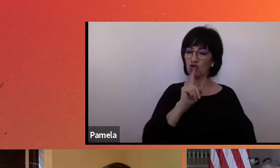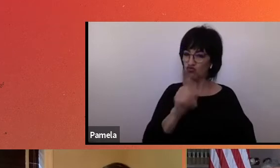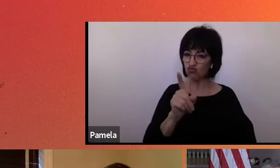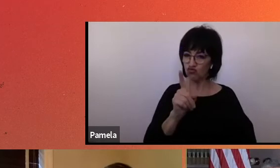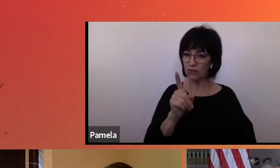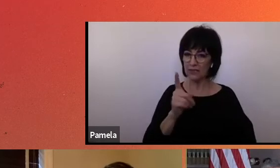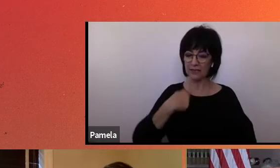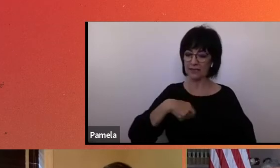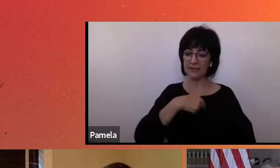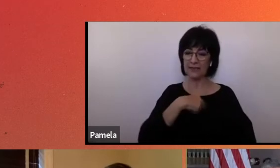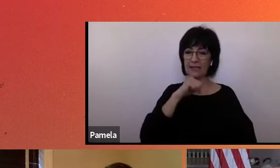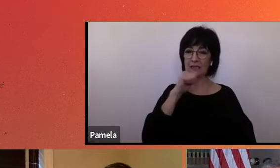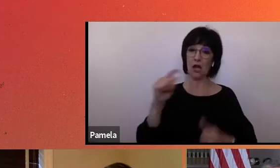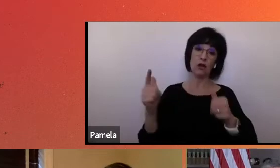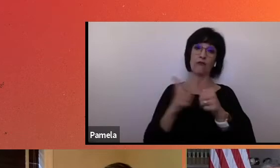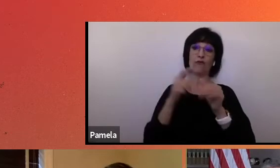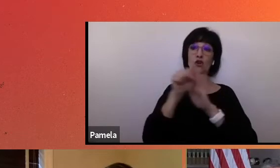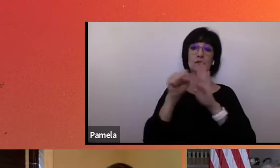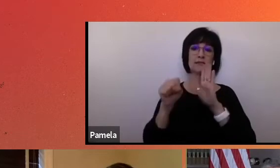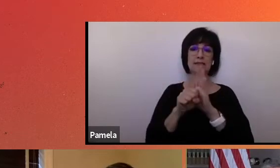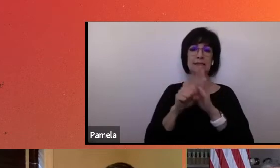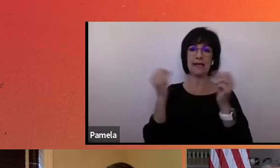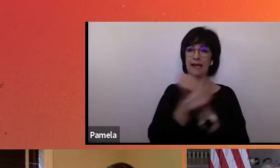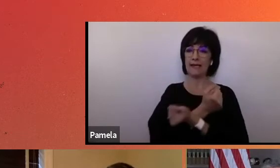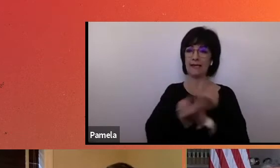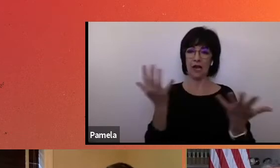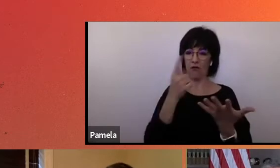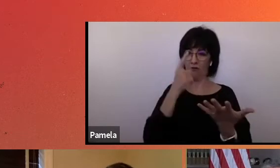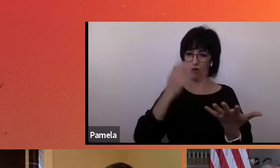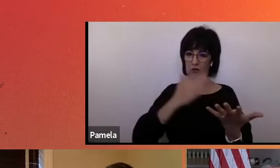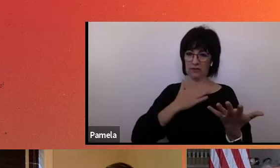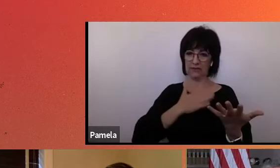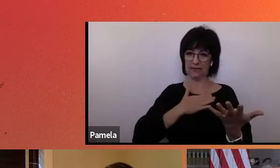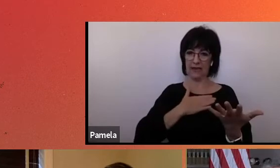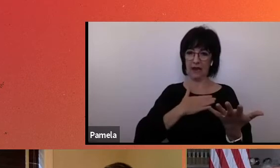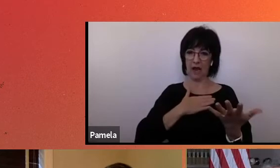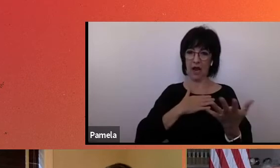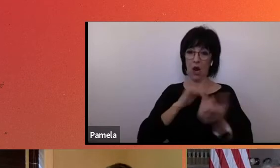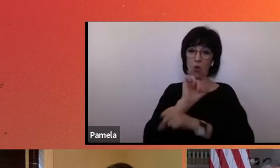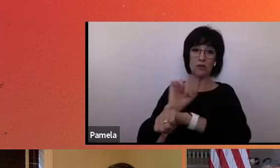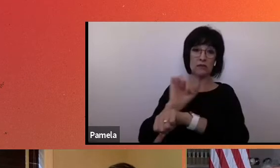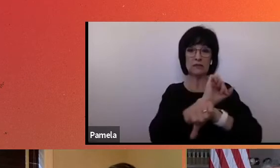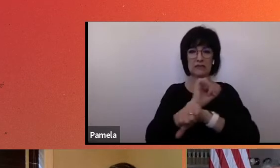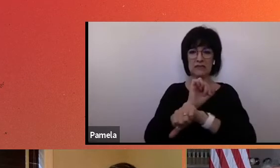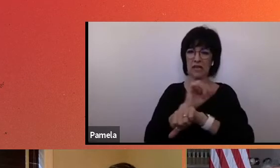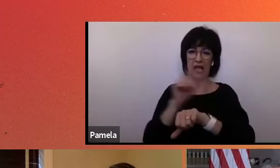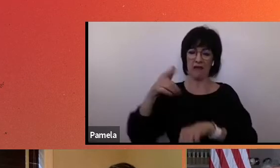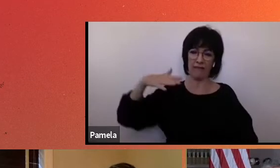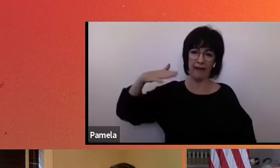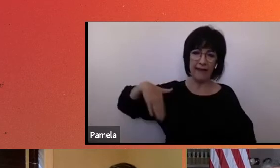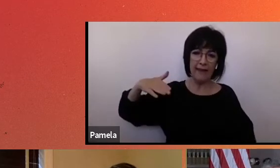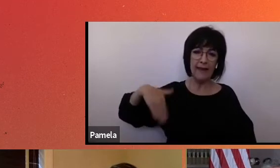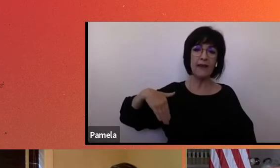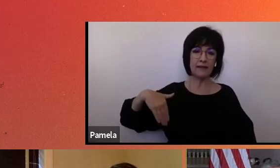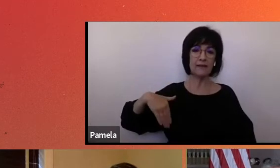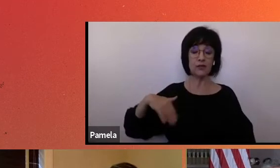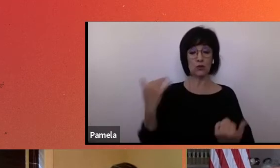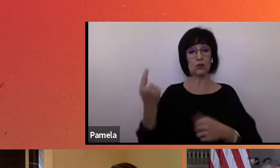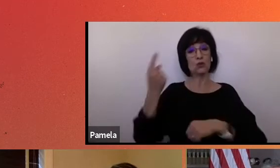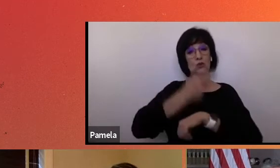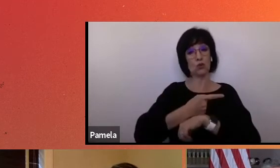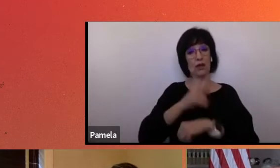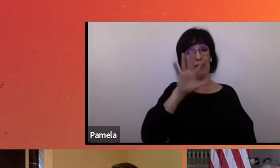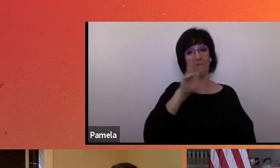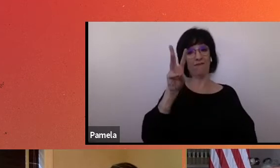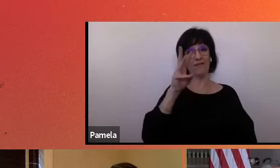ratify the amendments that ended enslavement or gave Blacks the right to vote. Today, by the way, is the anniversary 56 years